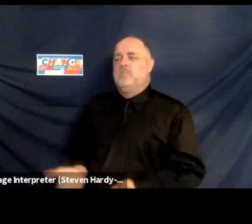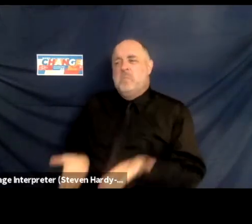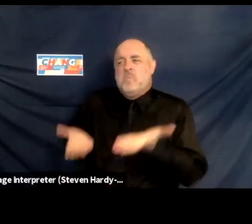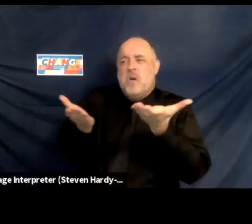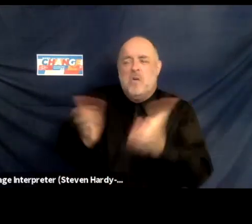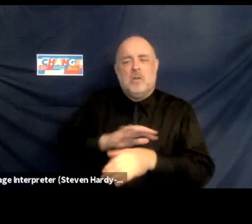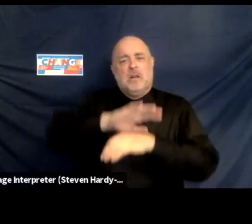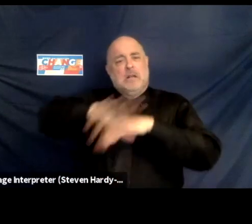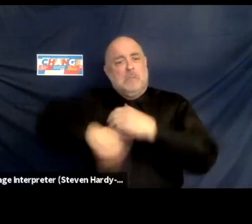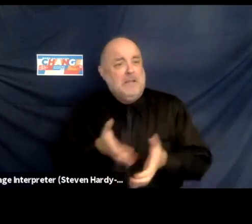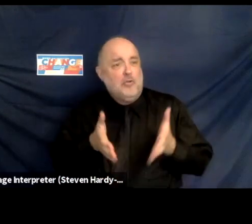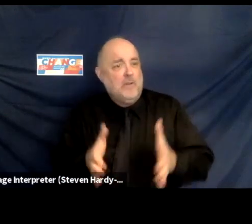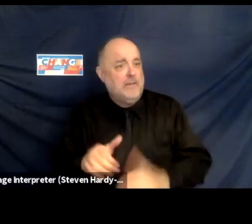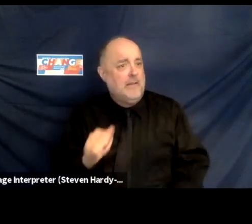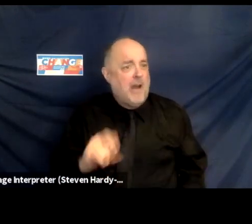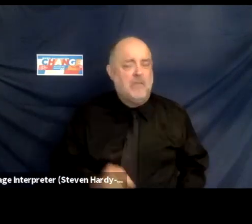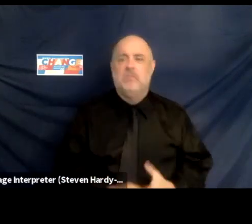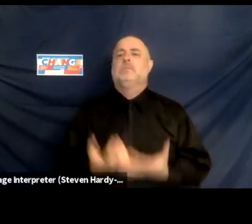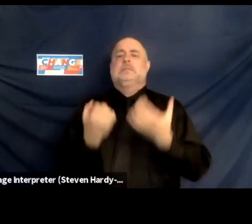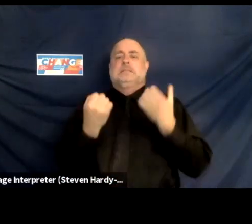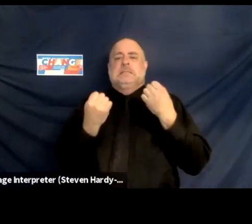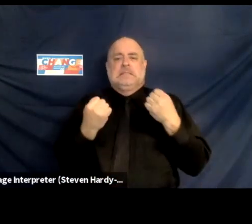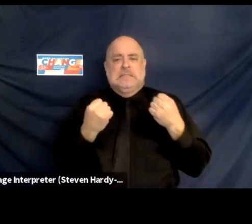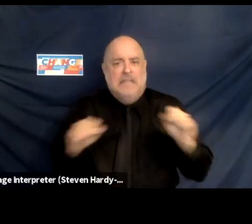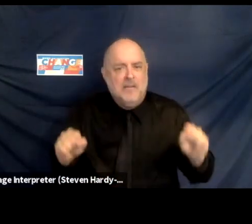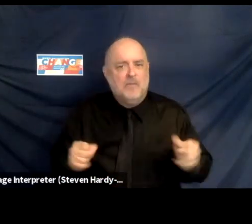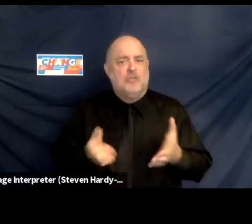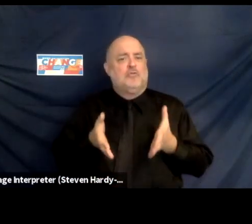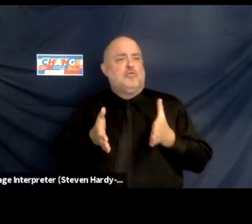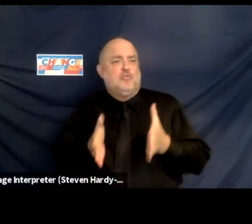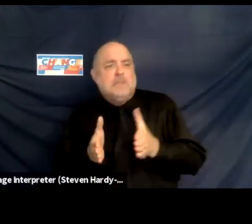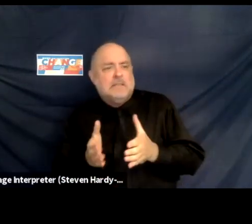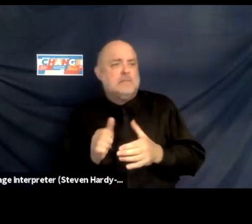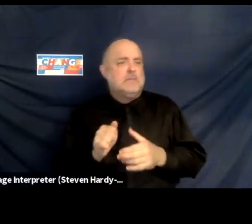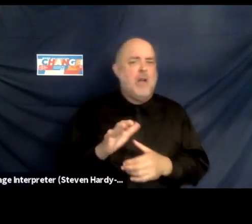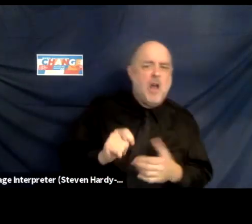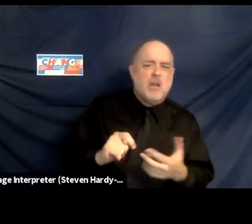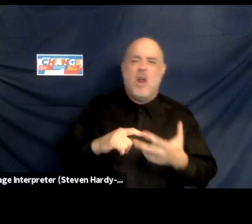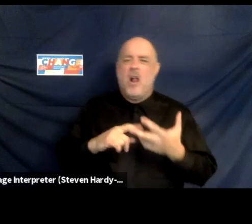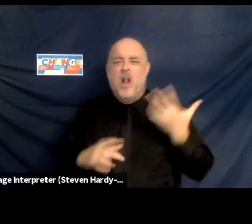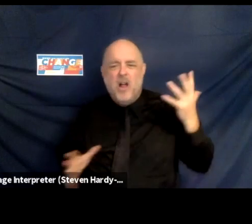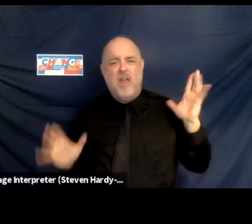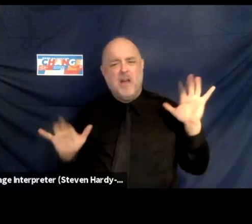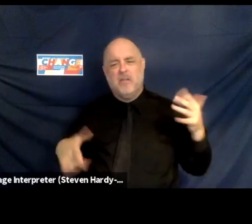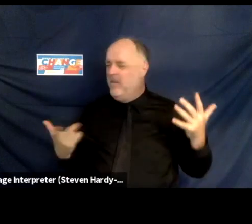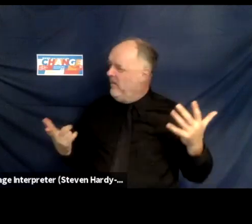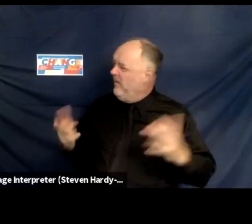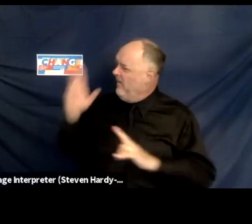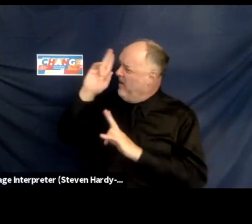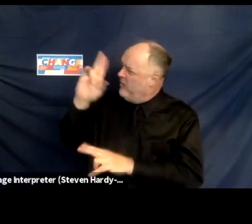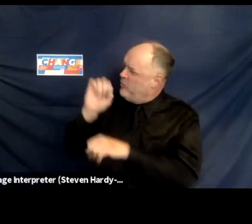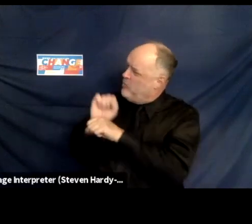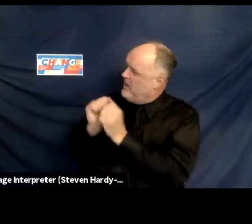Safe Streets Act. Last year, I had the privilege of participating in the Transportation Infrastructure Committee